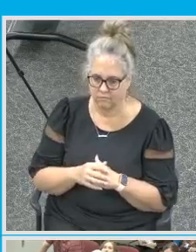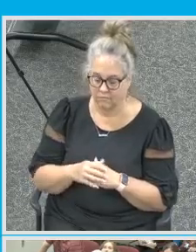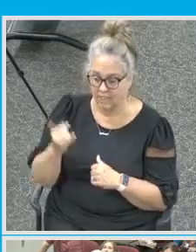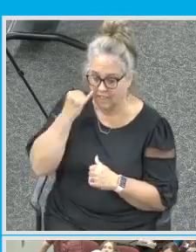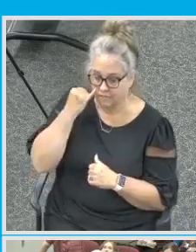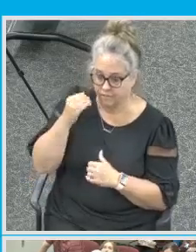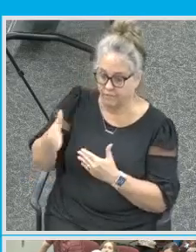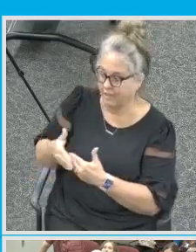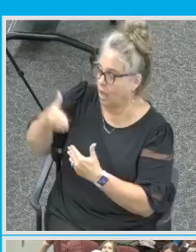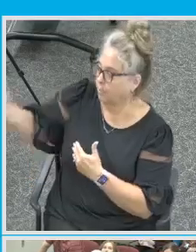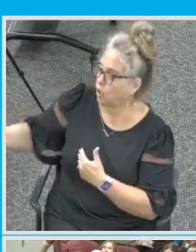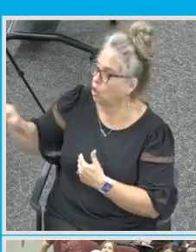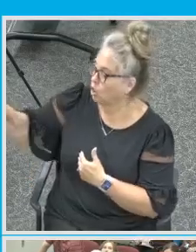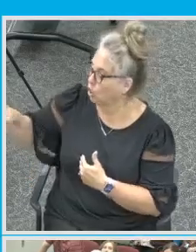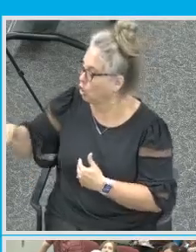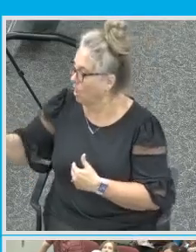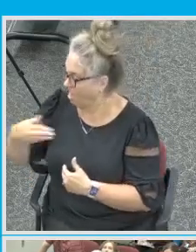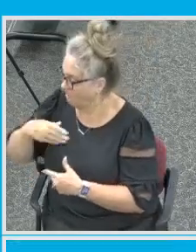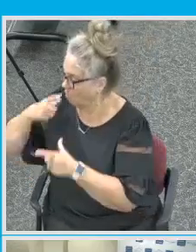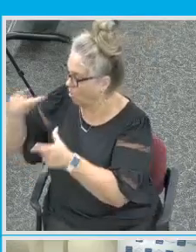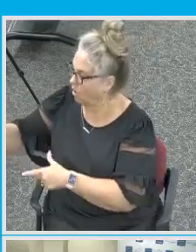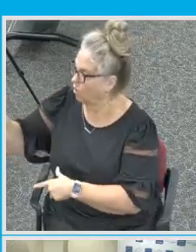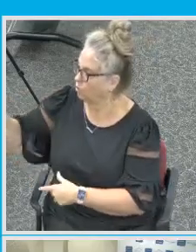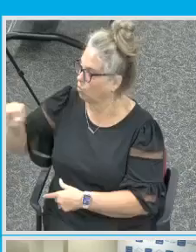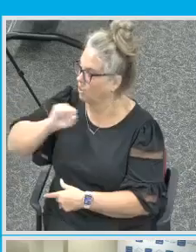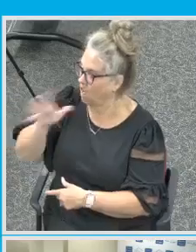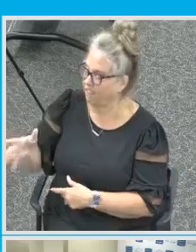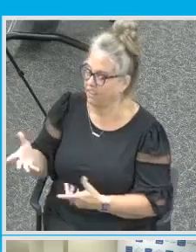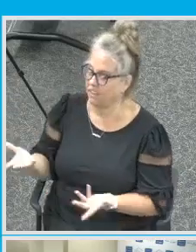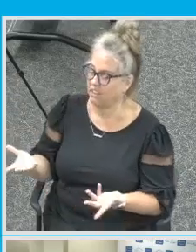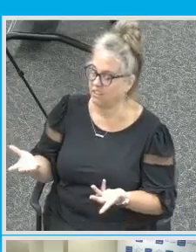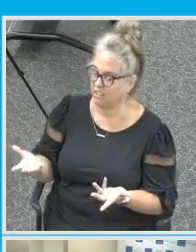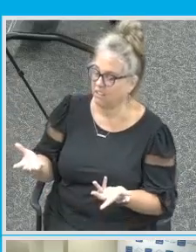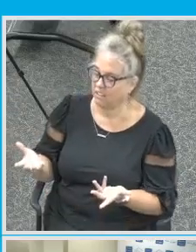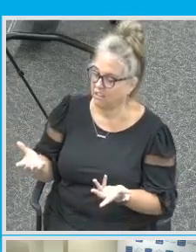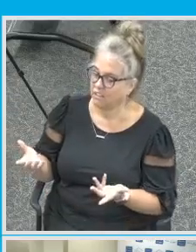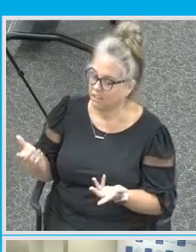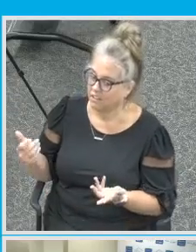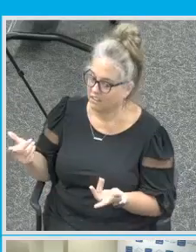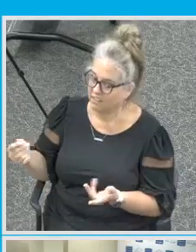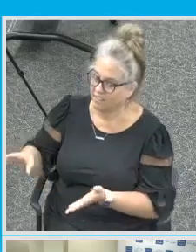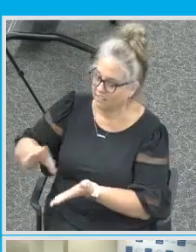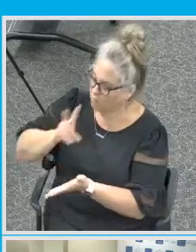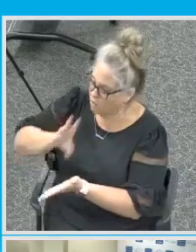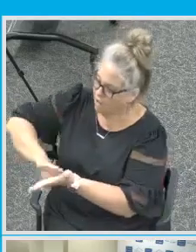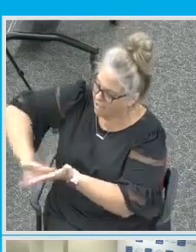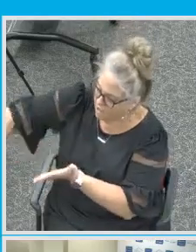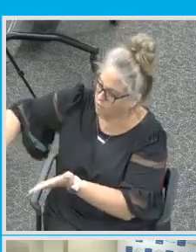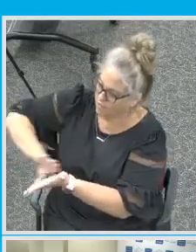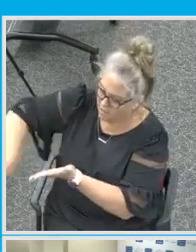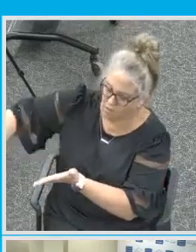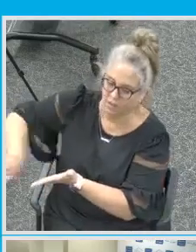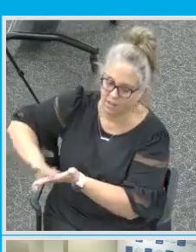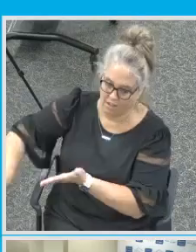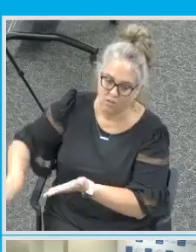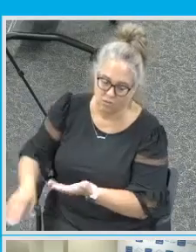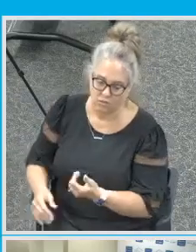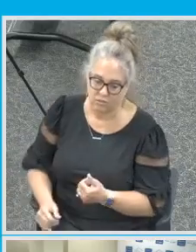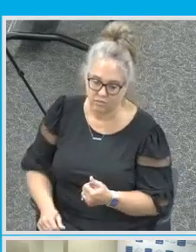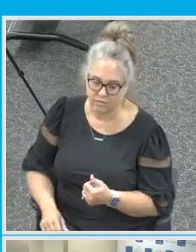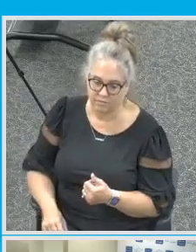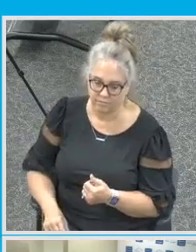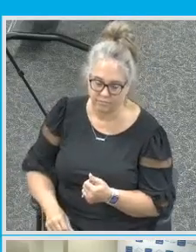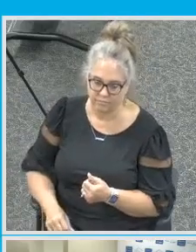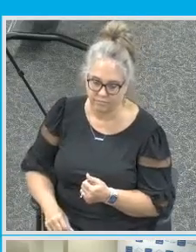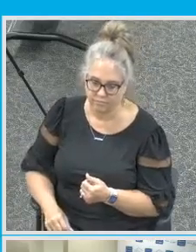on your plants. If you have standing water in the bottom of your plant, drain that. If you have tires in your yard, make sure that there's not